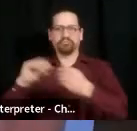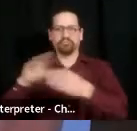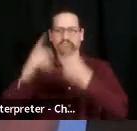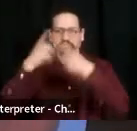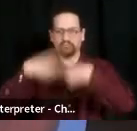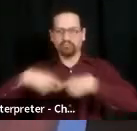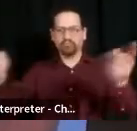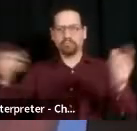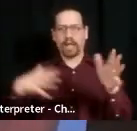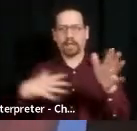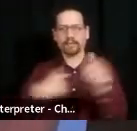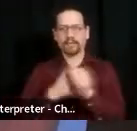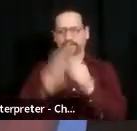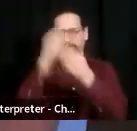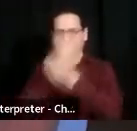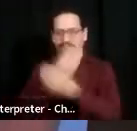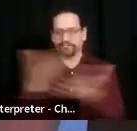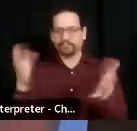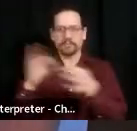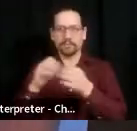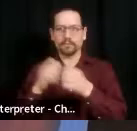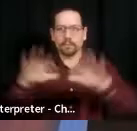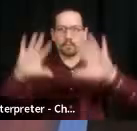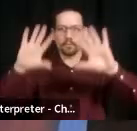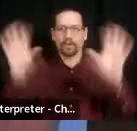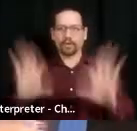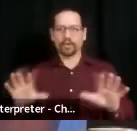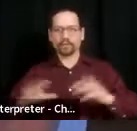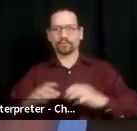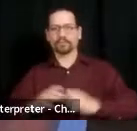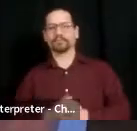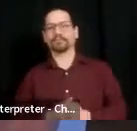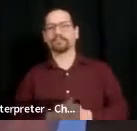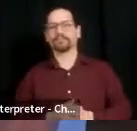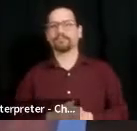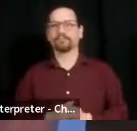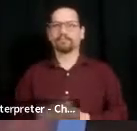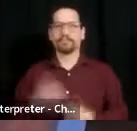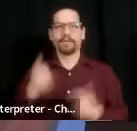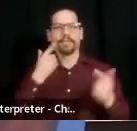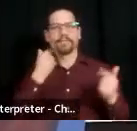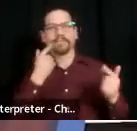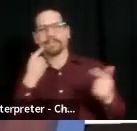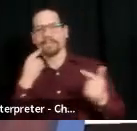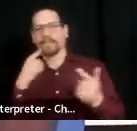You're getting a little slow right now. What is going on? How'd you get duck line?